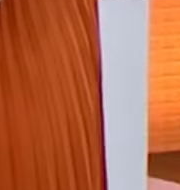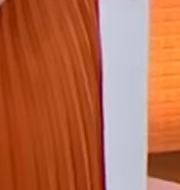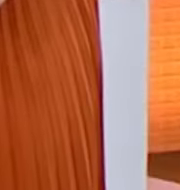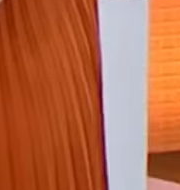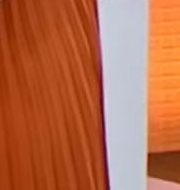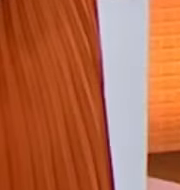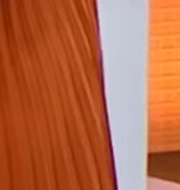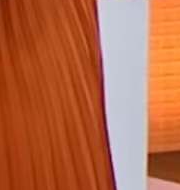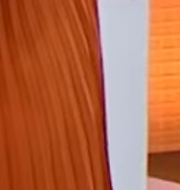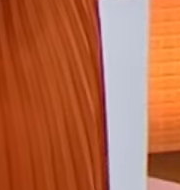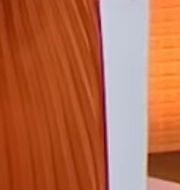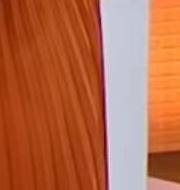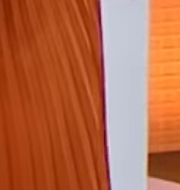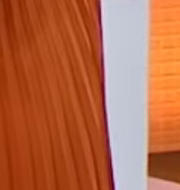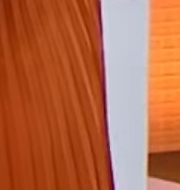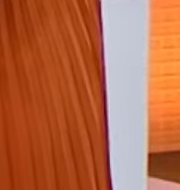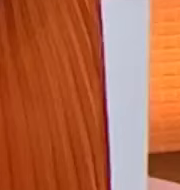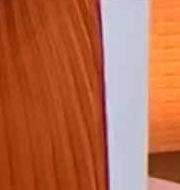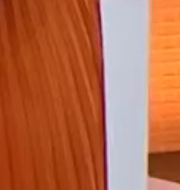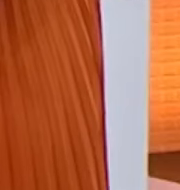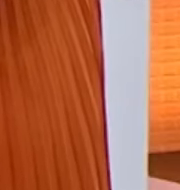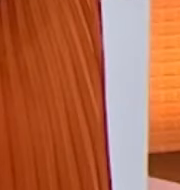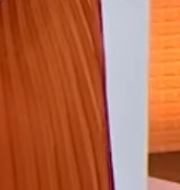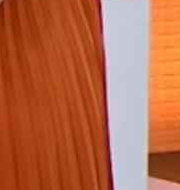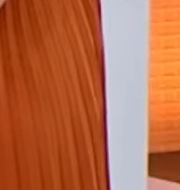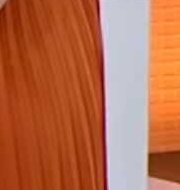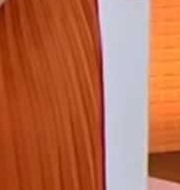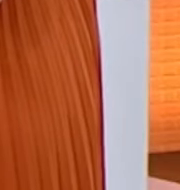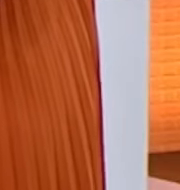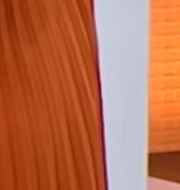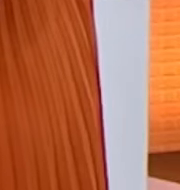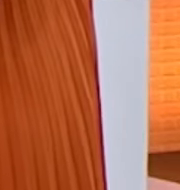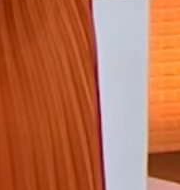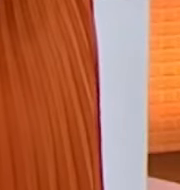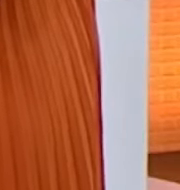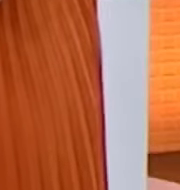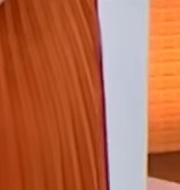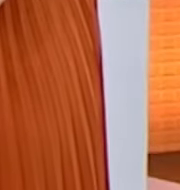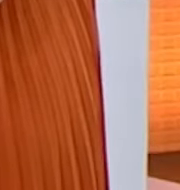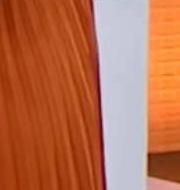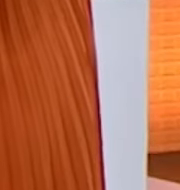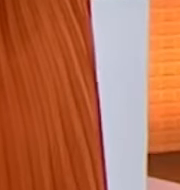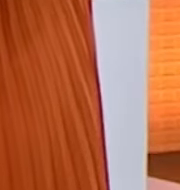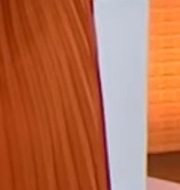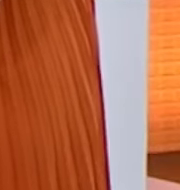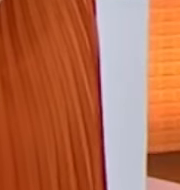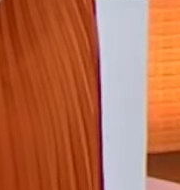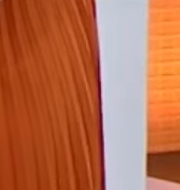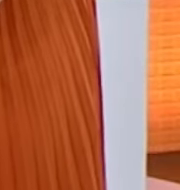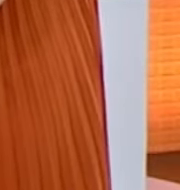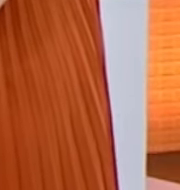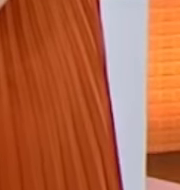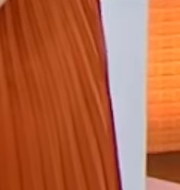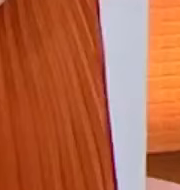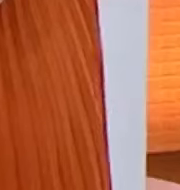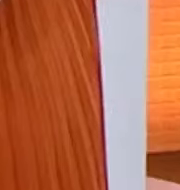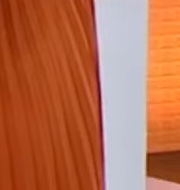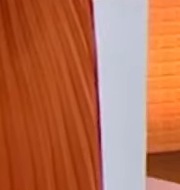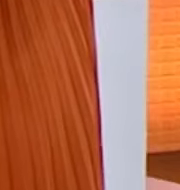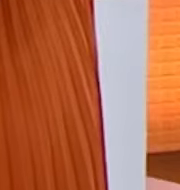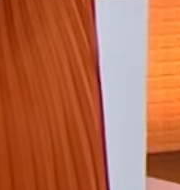Mga kapuso, para una ka sa mga balita, mag-subscribe sa GMA Integrated News sa YouTube. Sa mga kapuso abroad, subaybayan